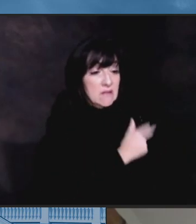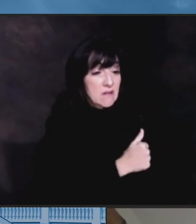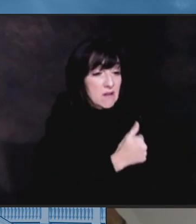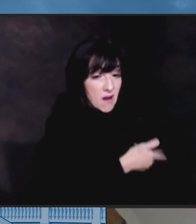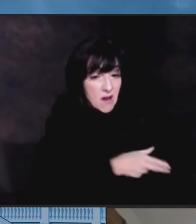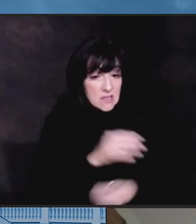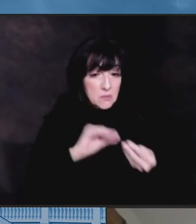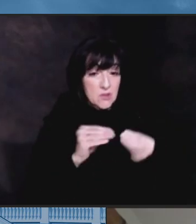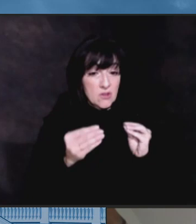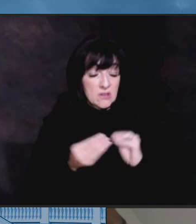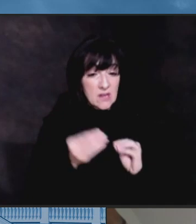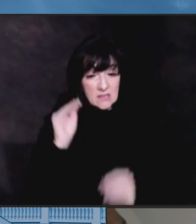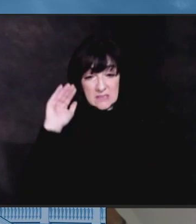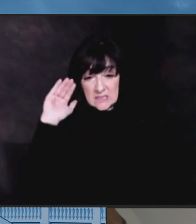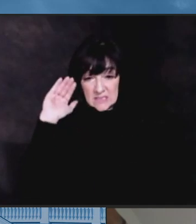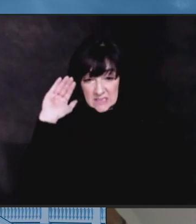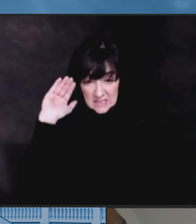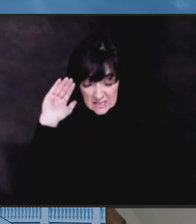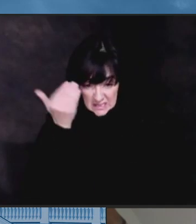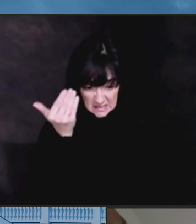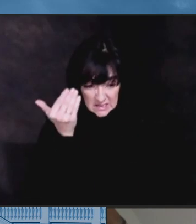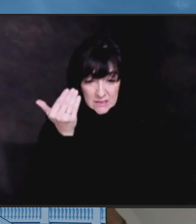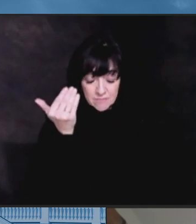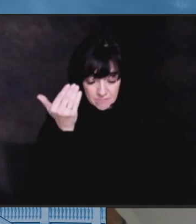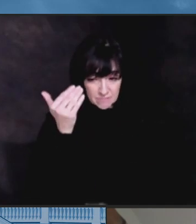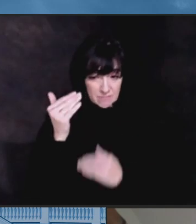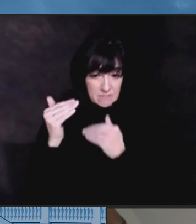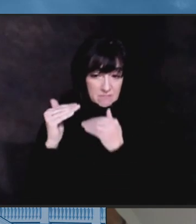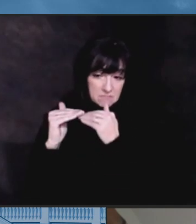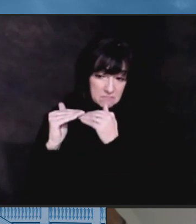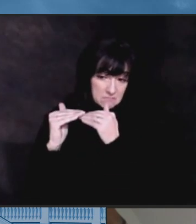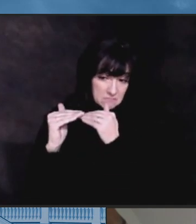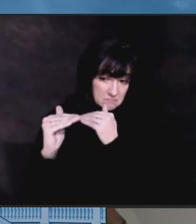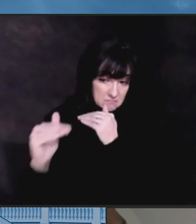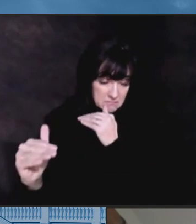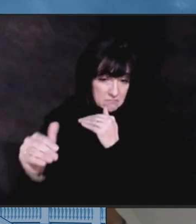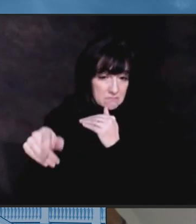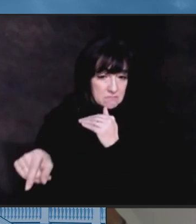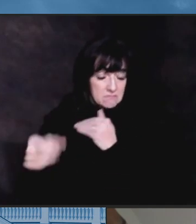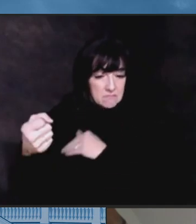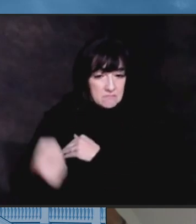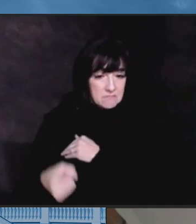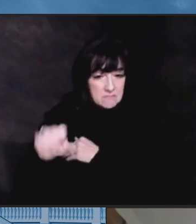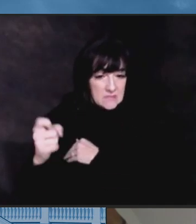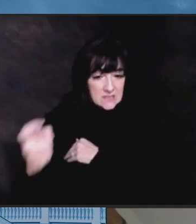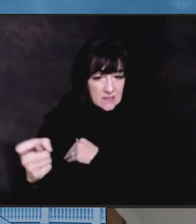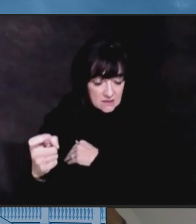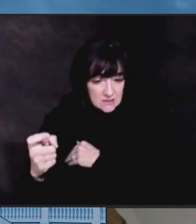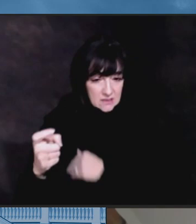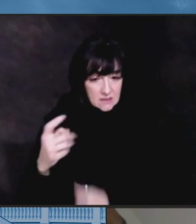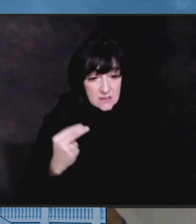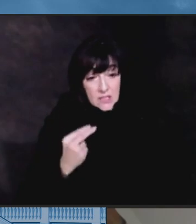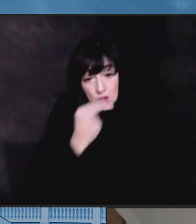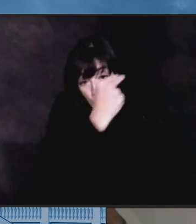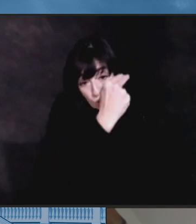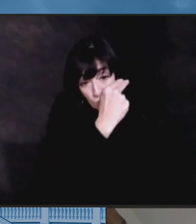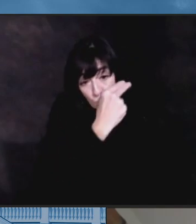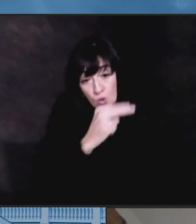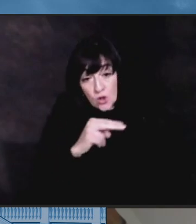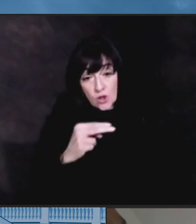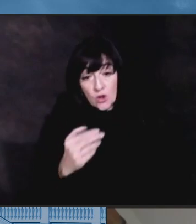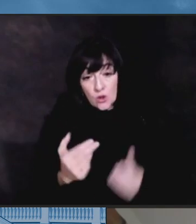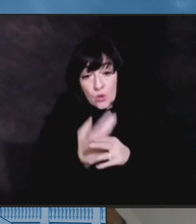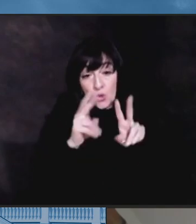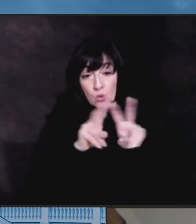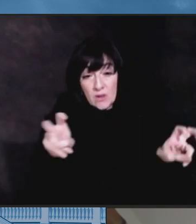be more stable in Sussex County. In Newcastle County, we're seeing increases in